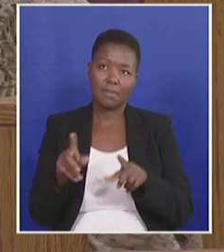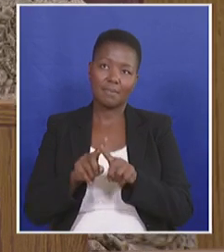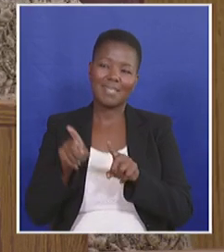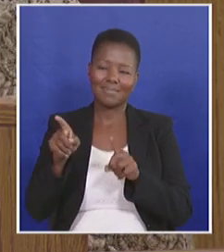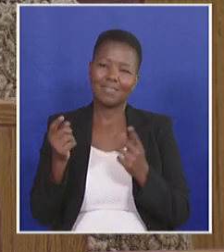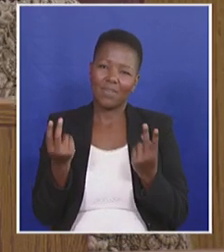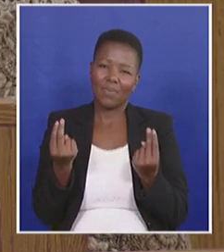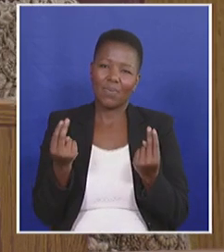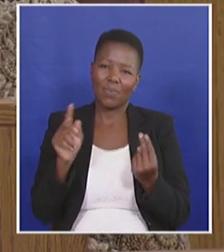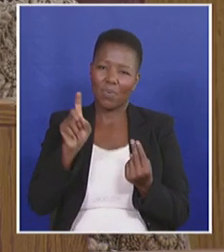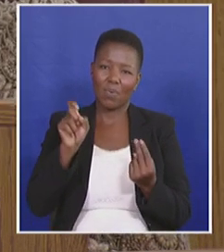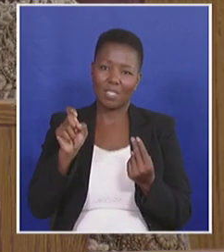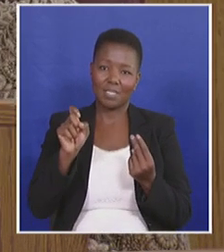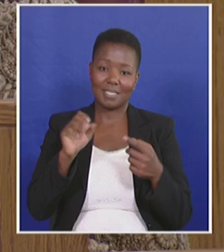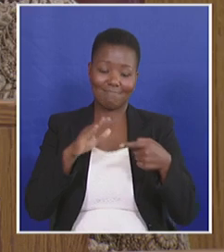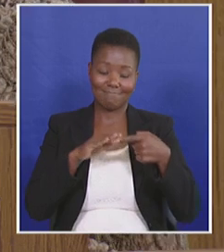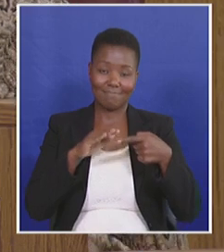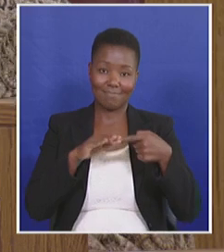has not